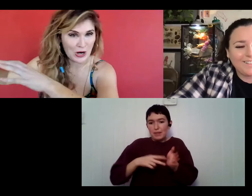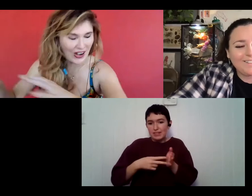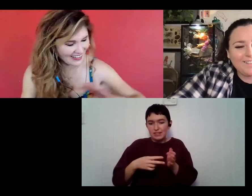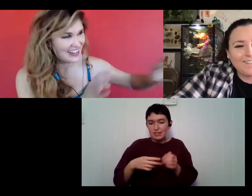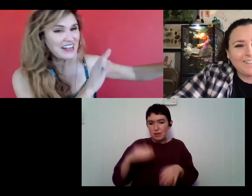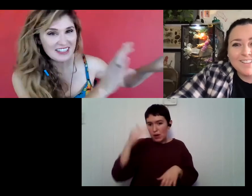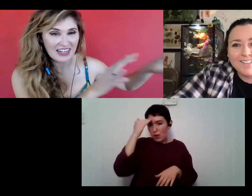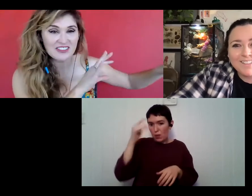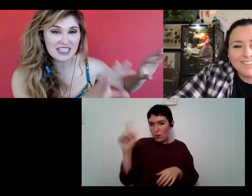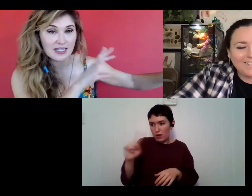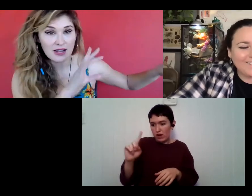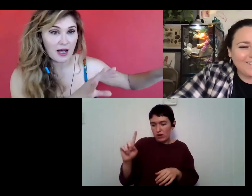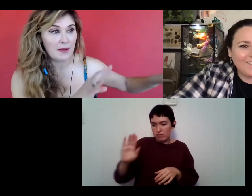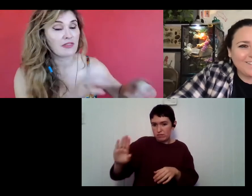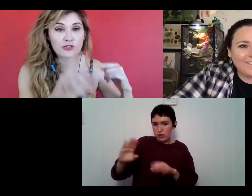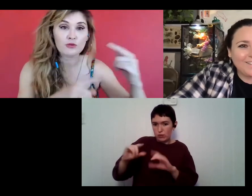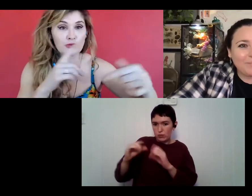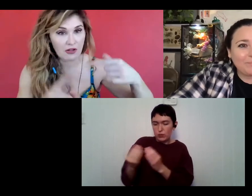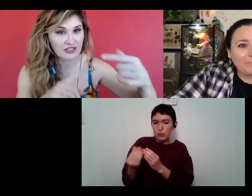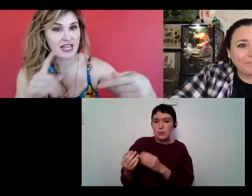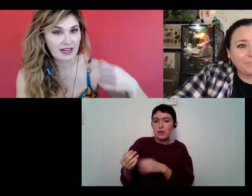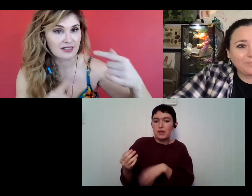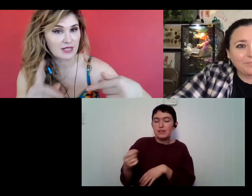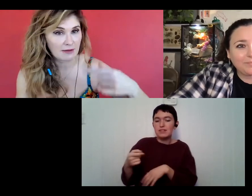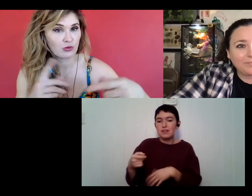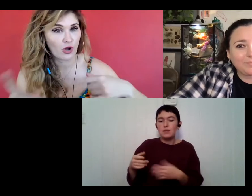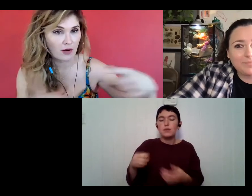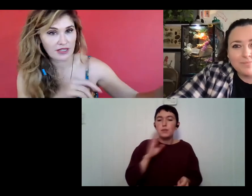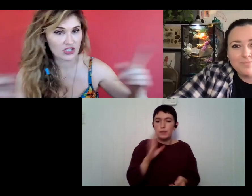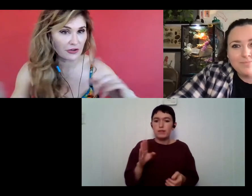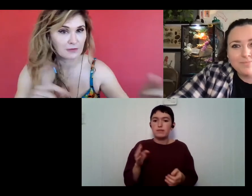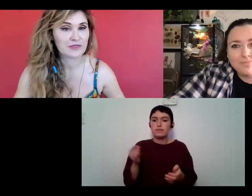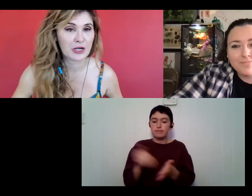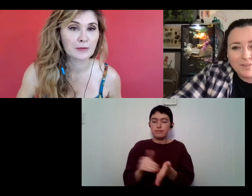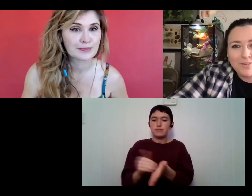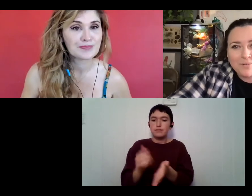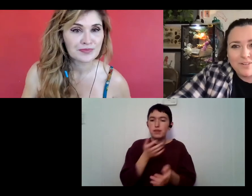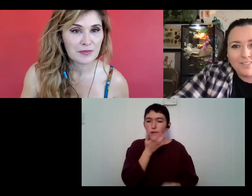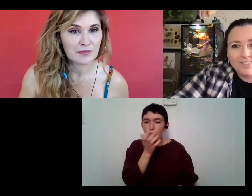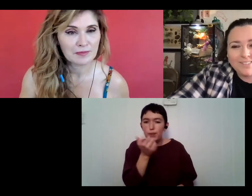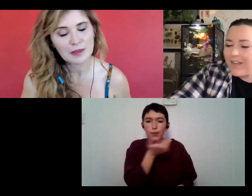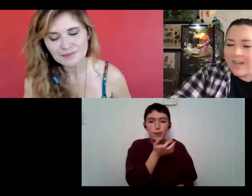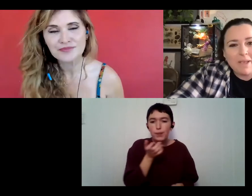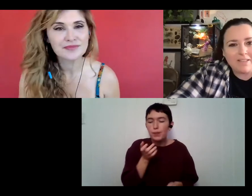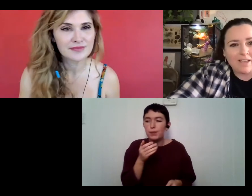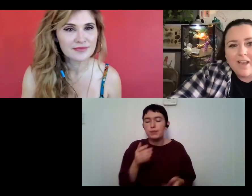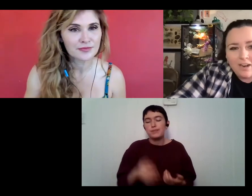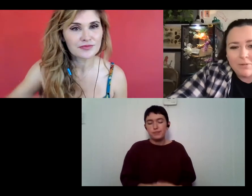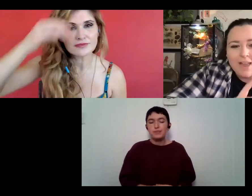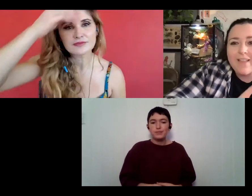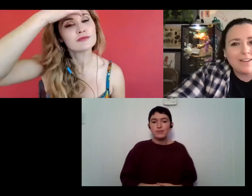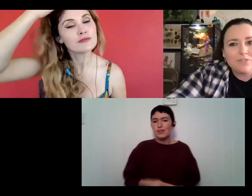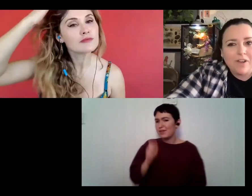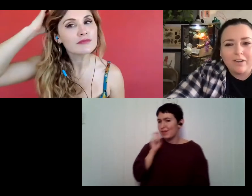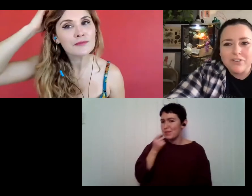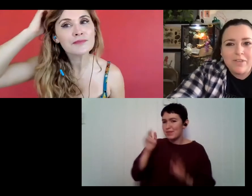groups are. They kind of sets it up, and then they'll do them throughout the day, sometimes to alarm each other. So cool. Amazing. All right. Well,